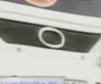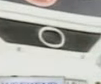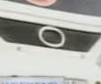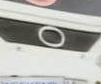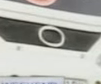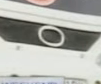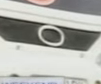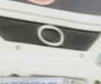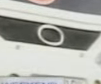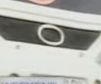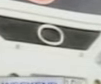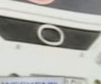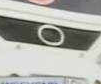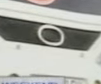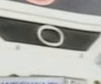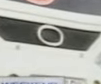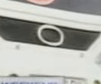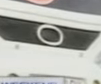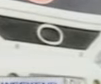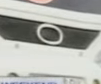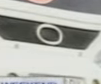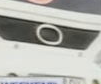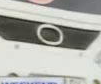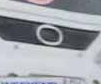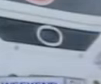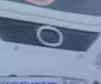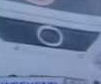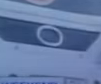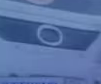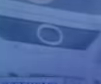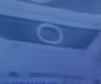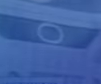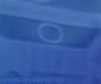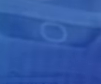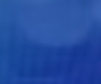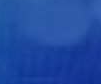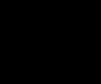An overwhelming